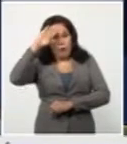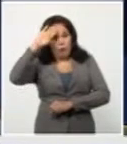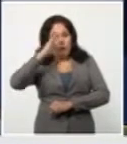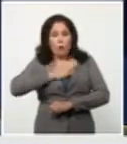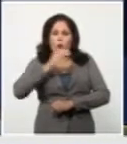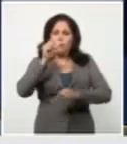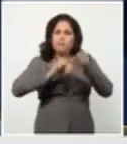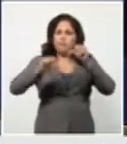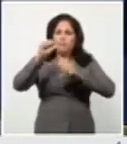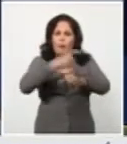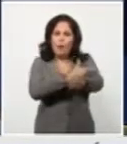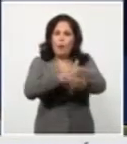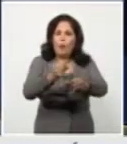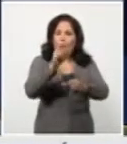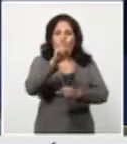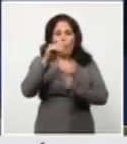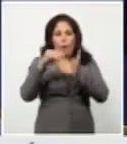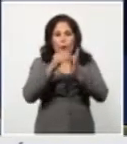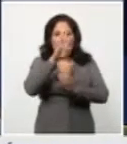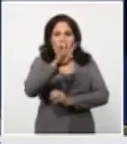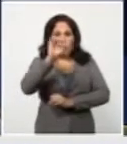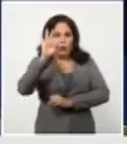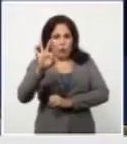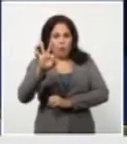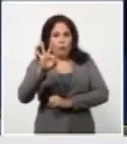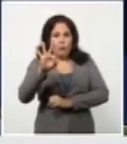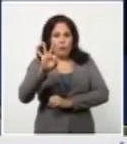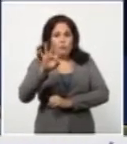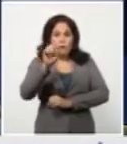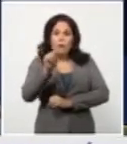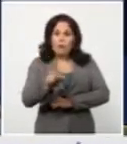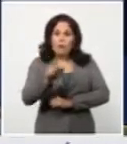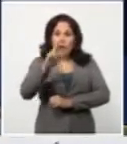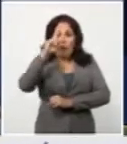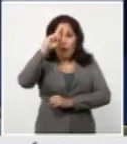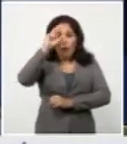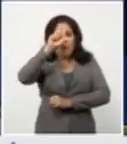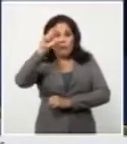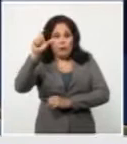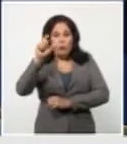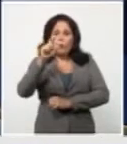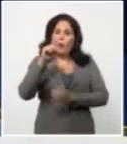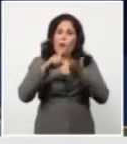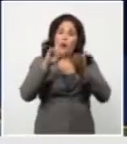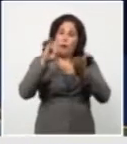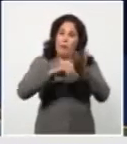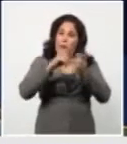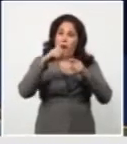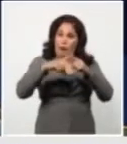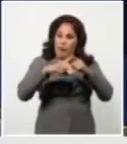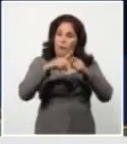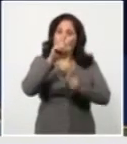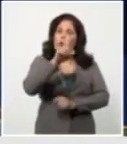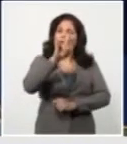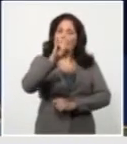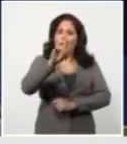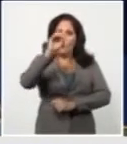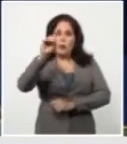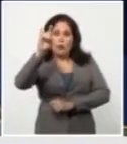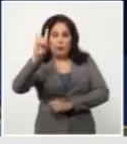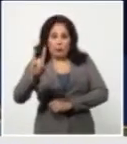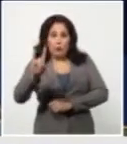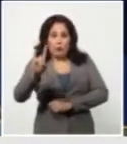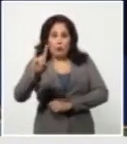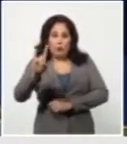our molecular biology laboratories processed 2,048 samples. In the Pedro